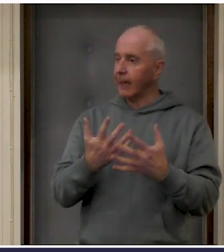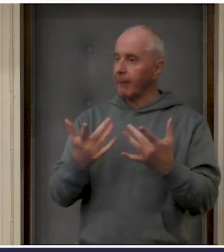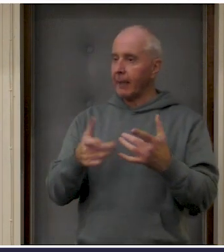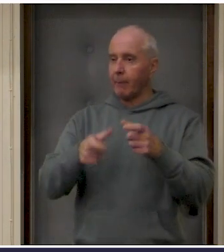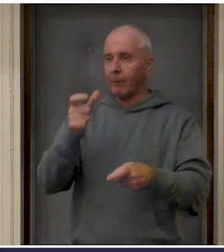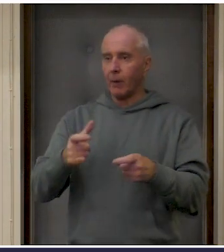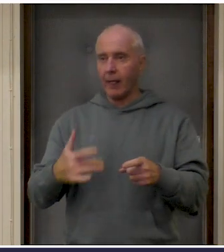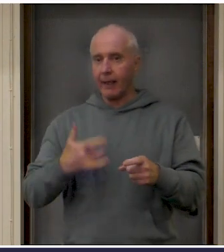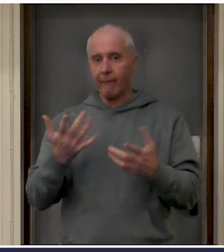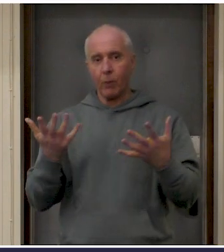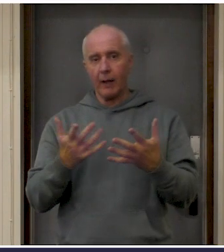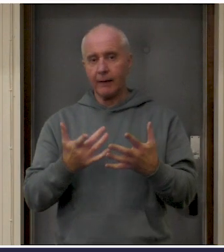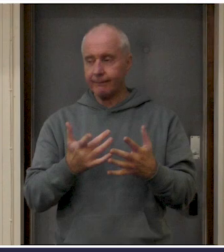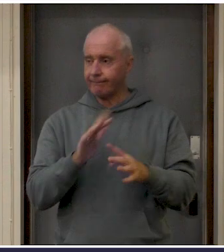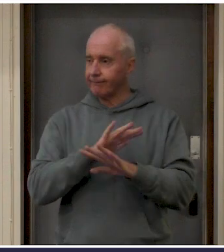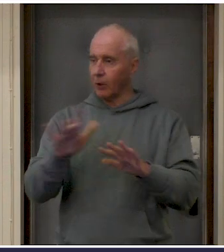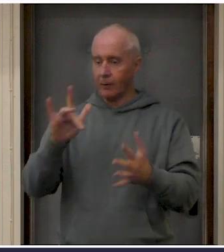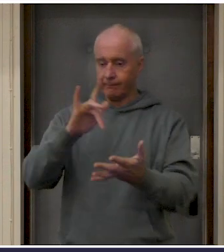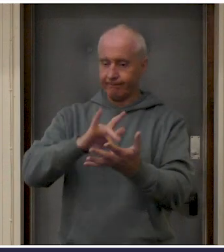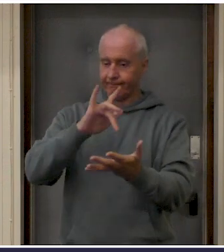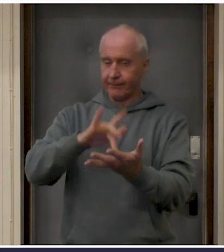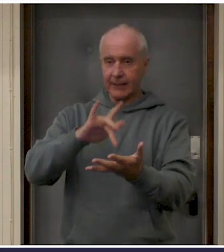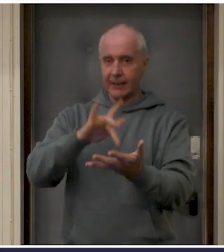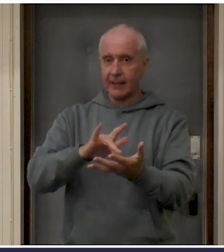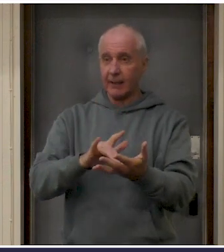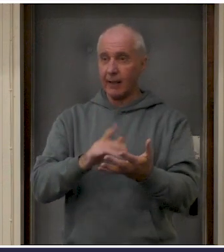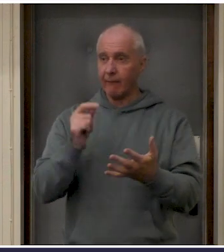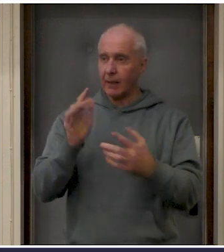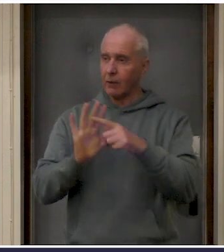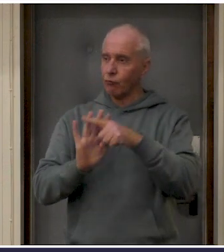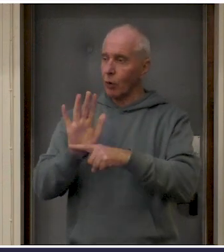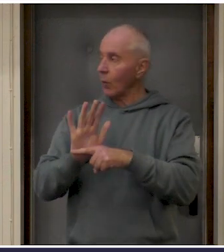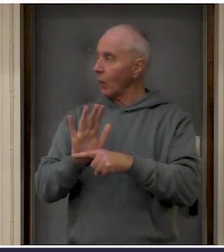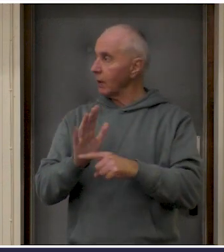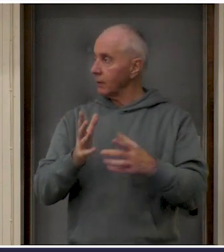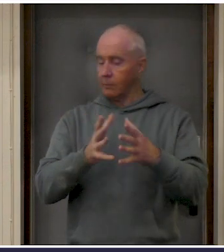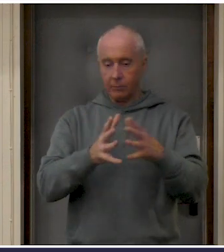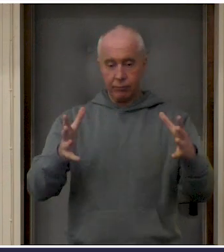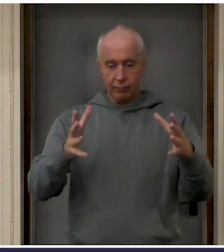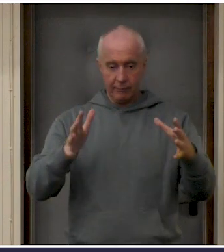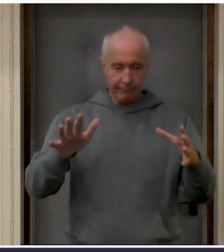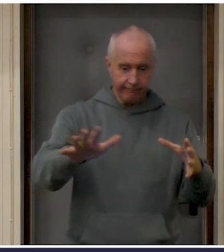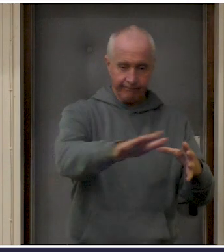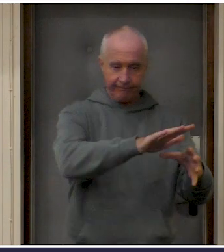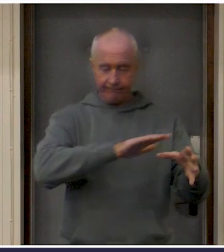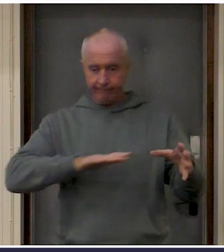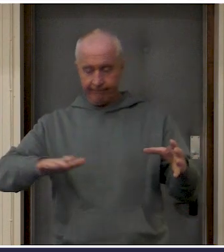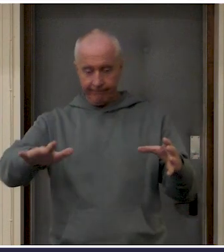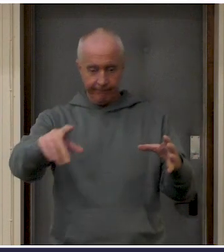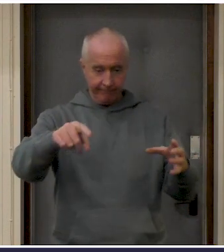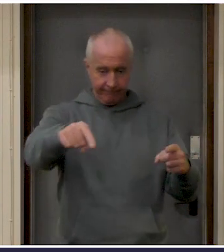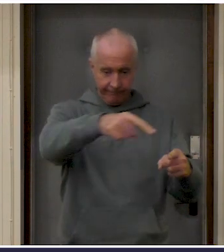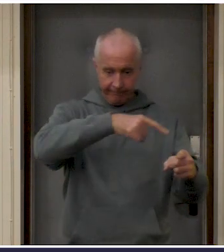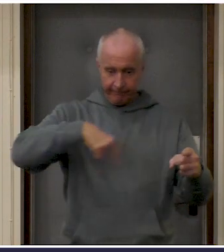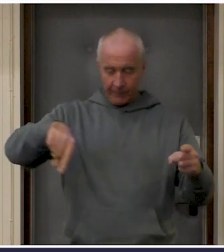it in the middle of my city. And so there's a rule where you sort of measure around the SMR in a circle, and